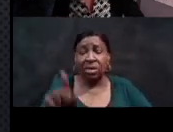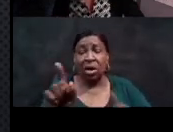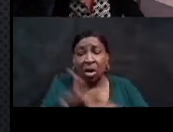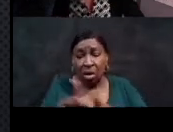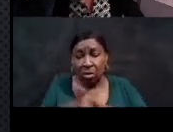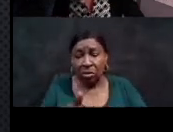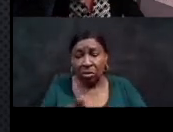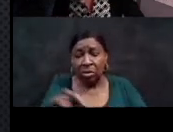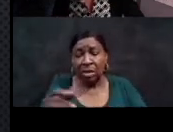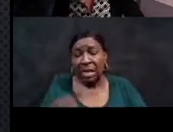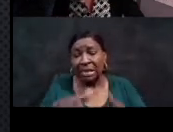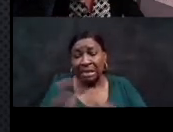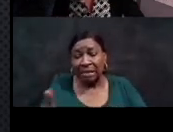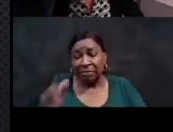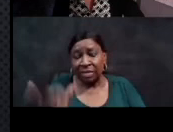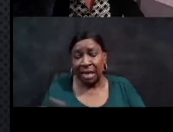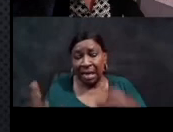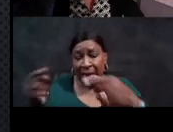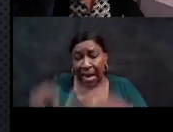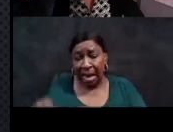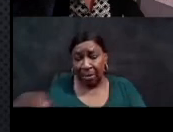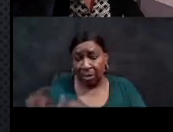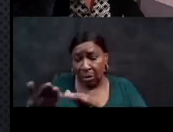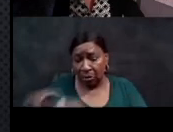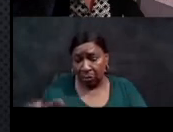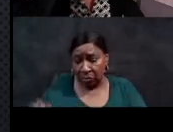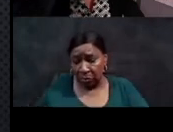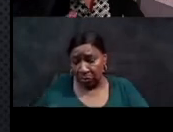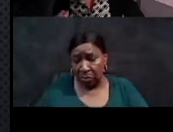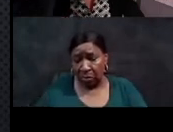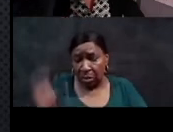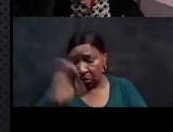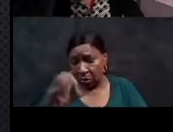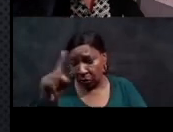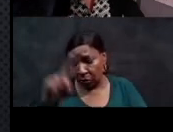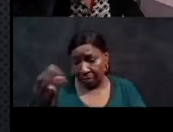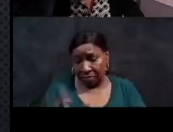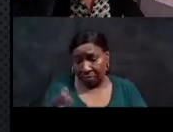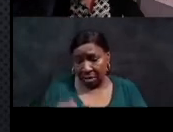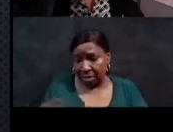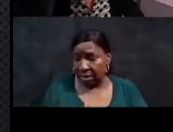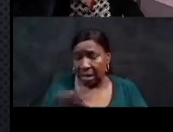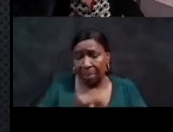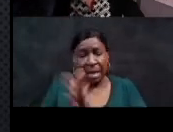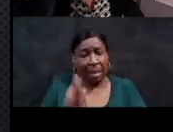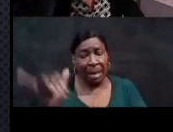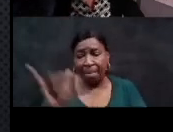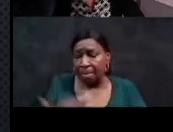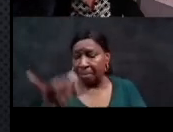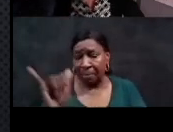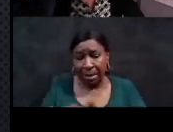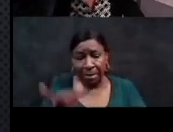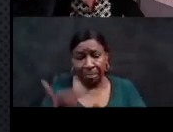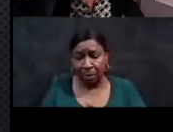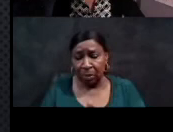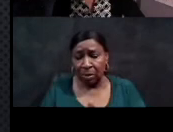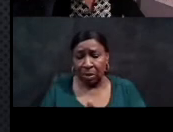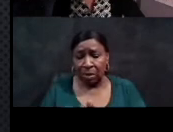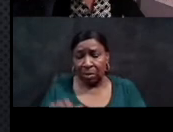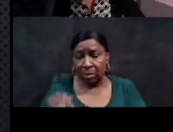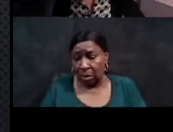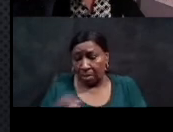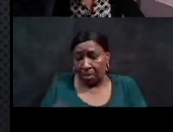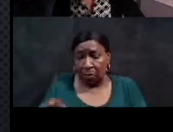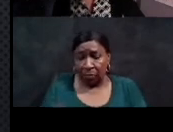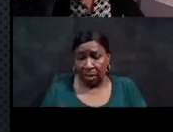the very category of asylum seeker, which is becoming impossible and more difficult to inhabit, and also